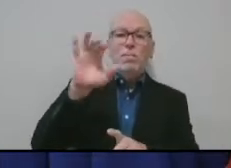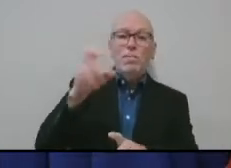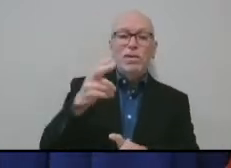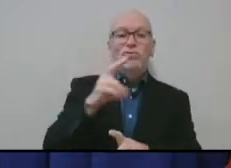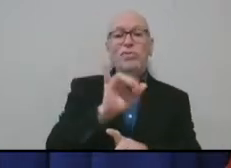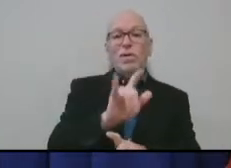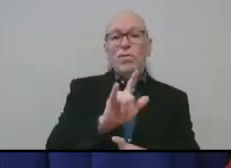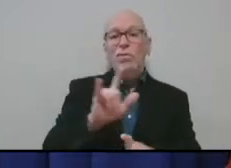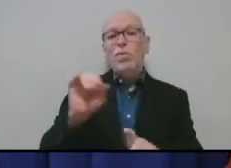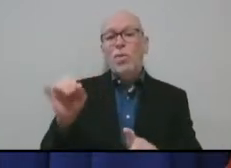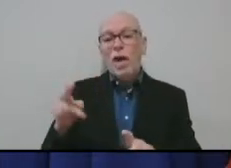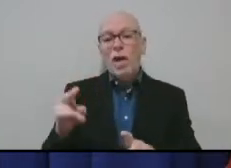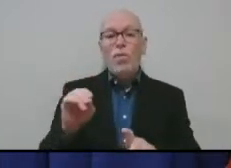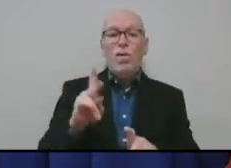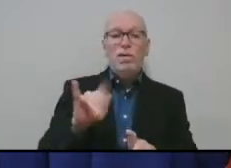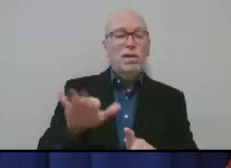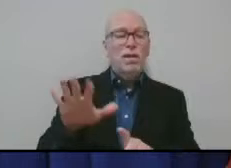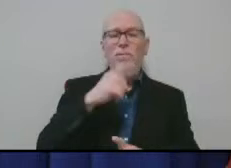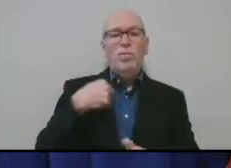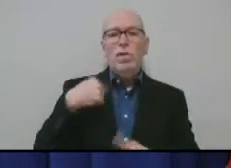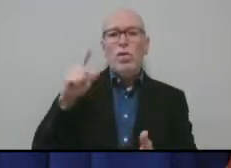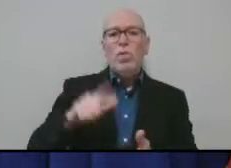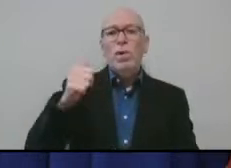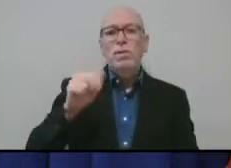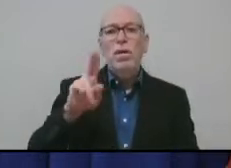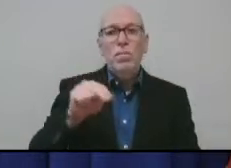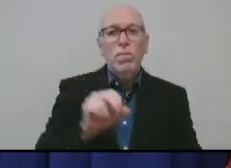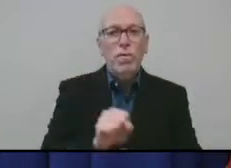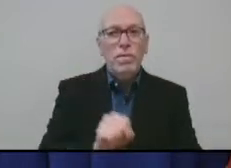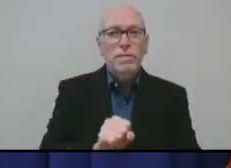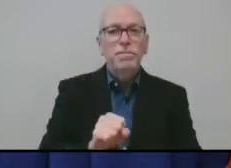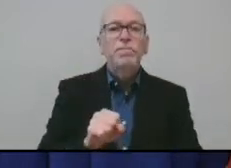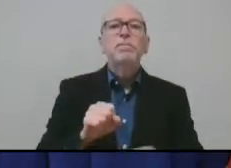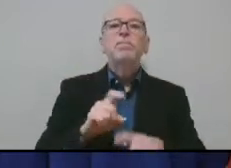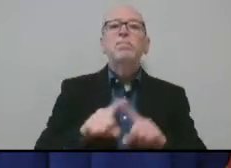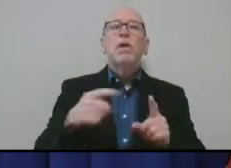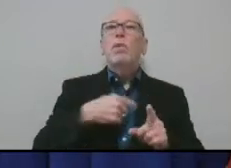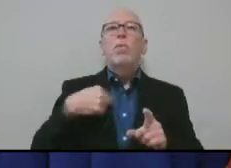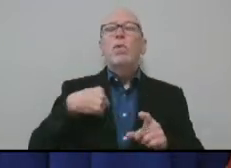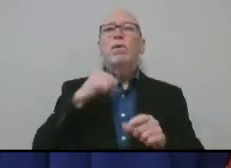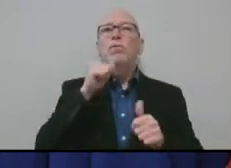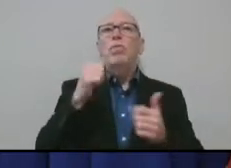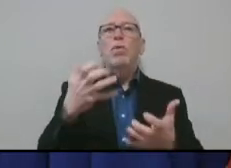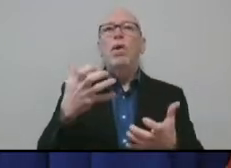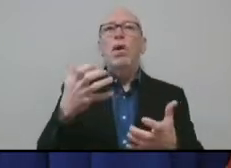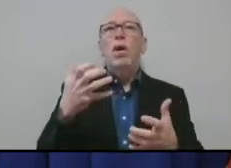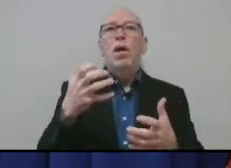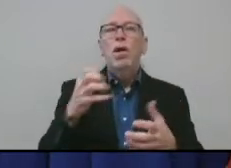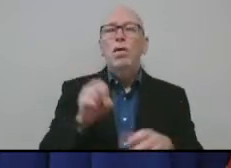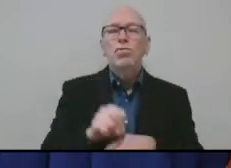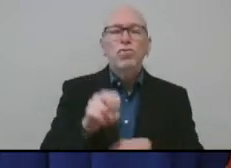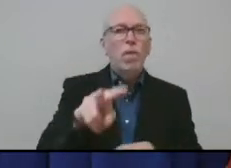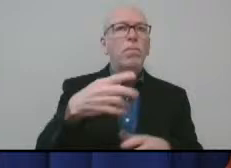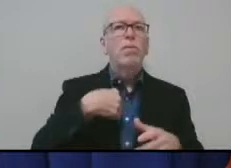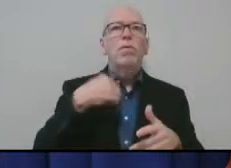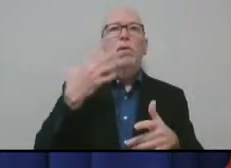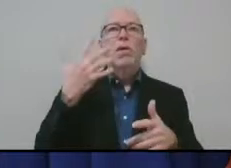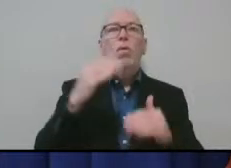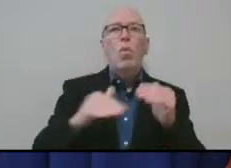again, we're on the right path, but we never want to get ahead of ourselves. We never want to overreach. We always want to